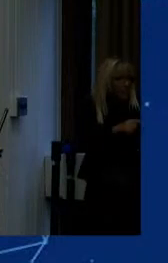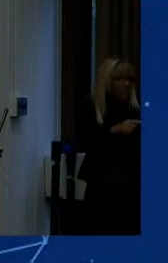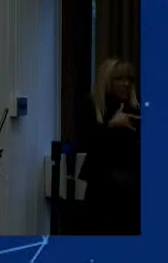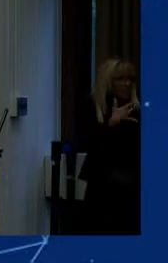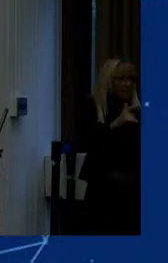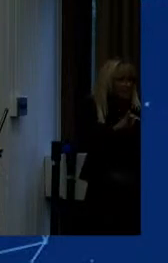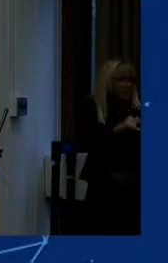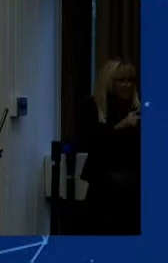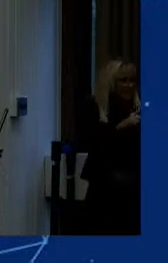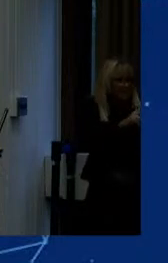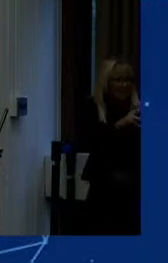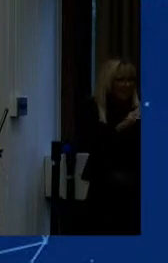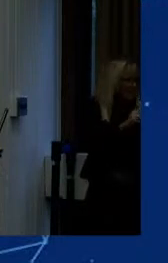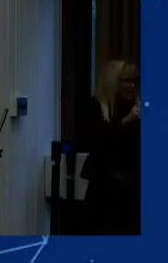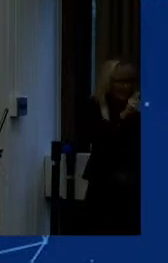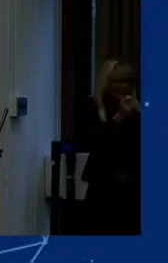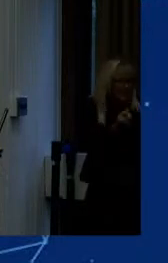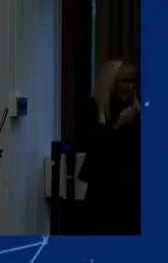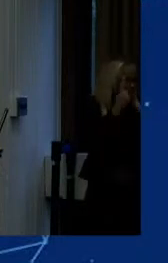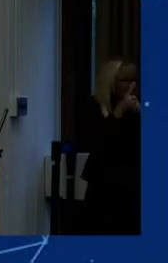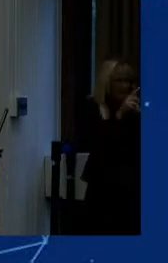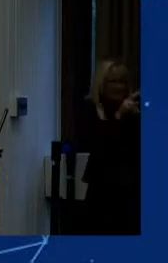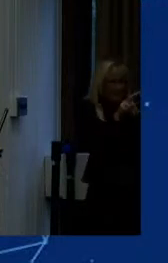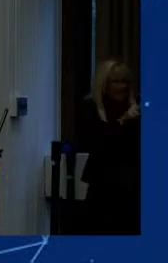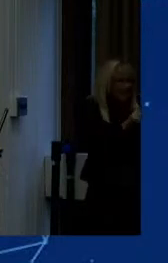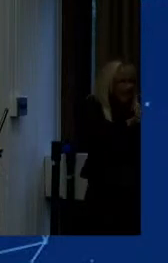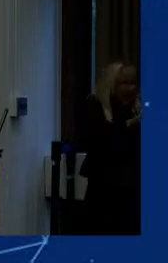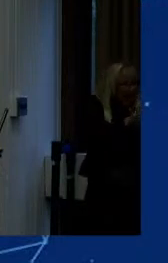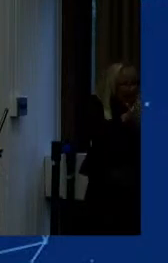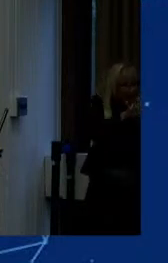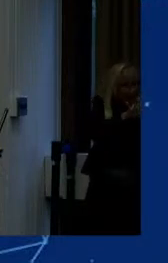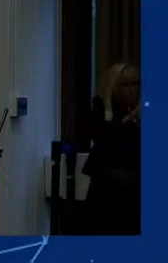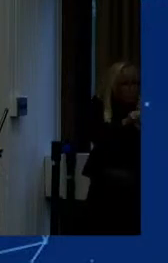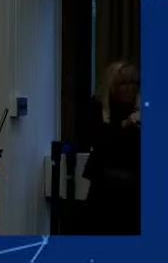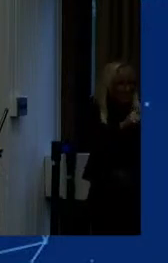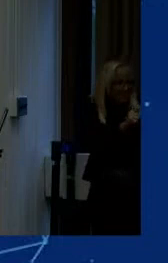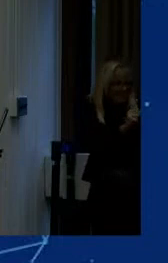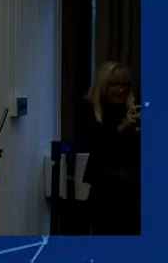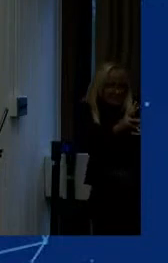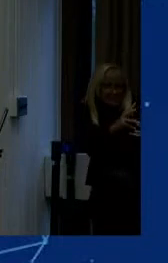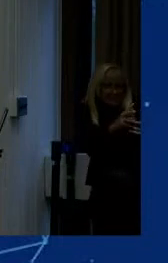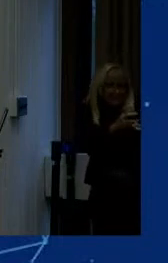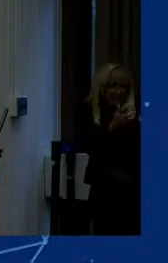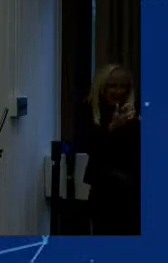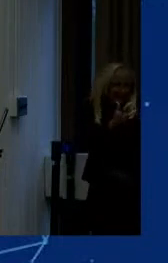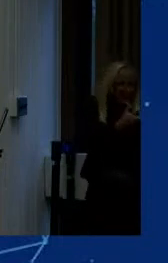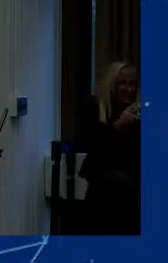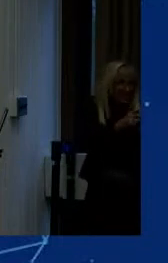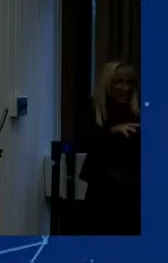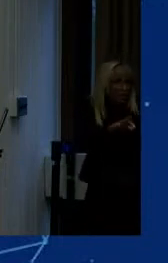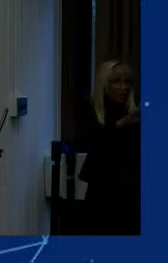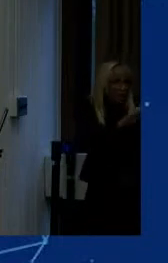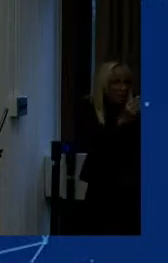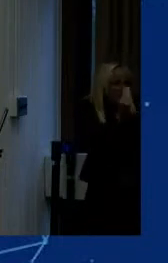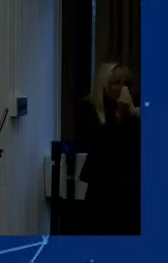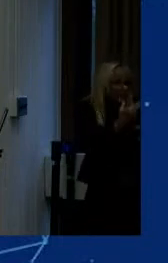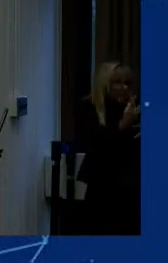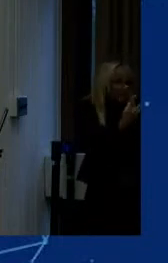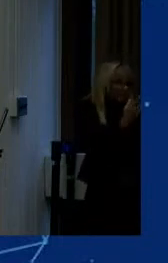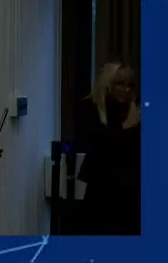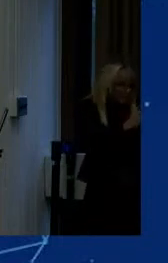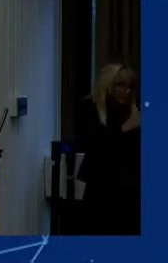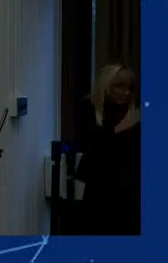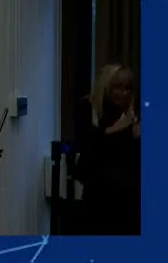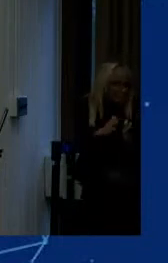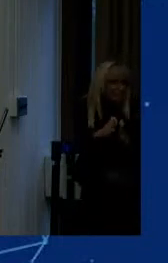feel like a maze to navigate because the purpose of an abstract is to fit important information in a very succinct way, right? But sometimes